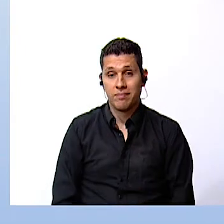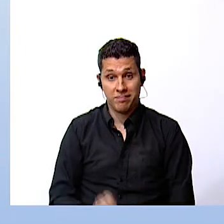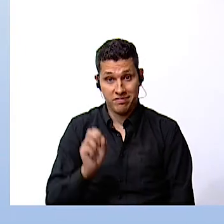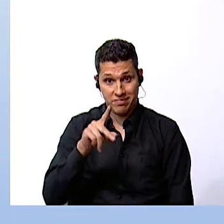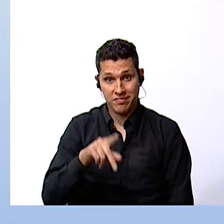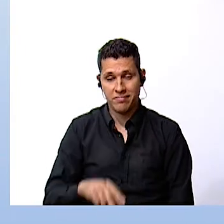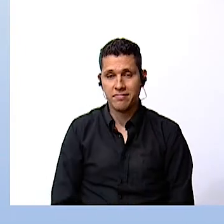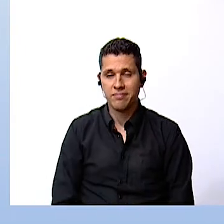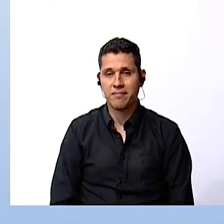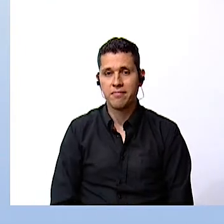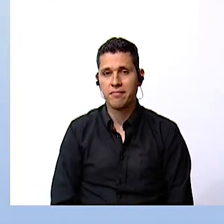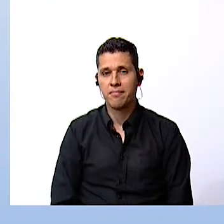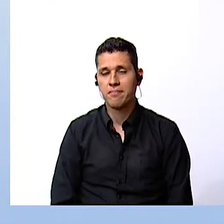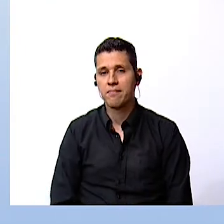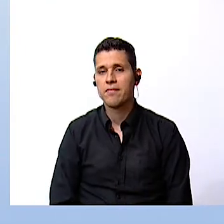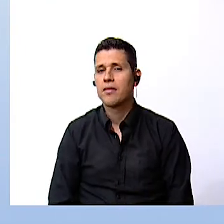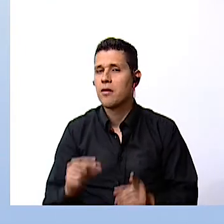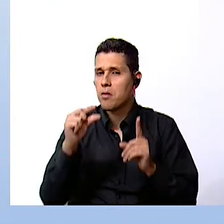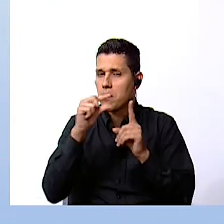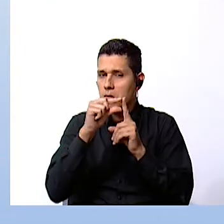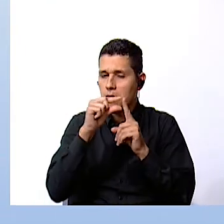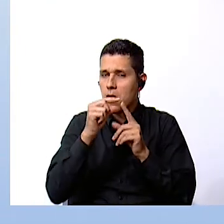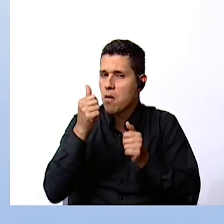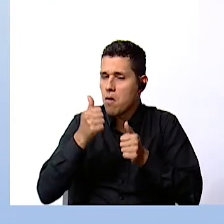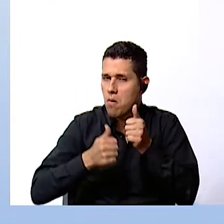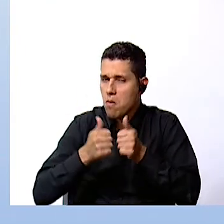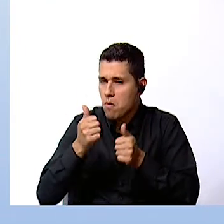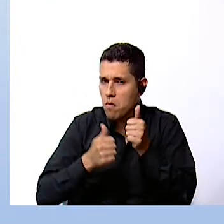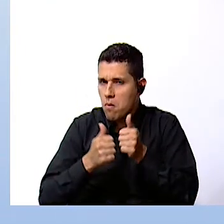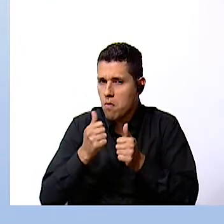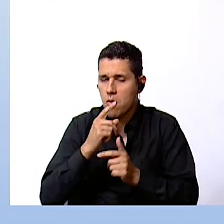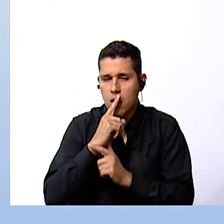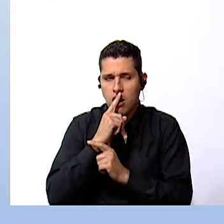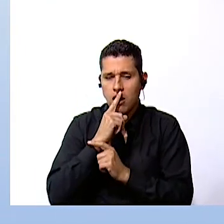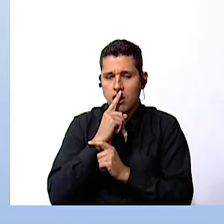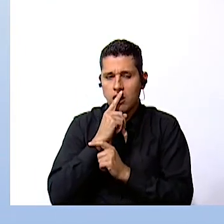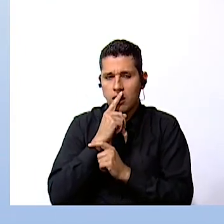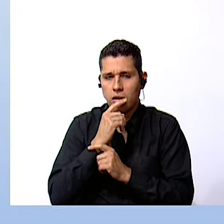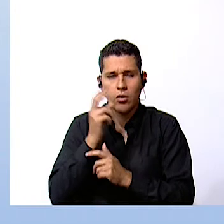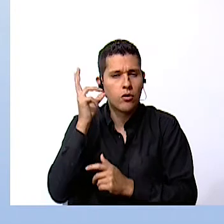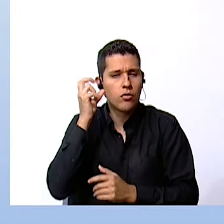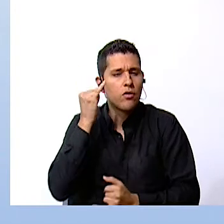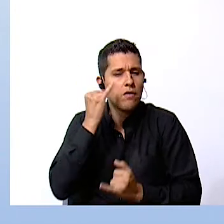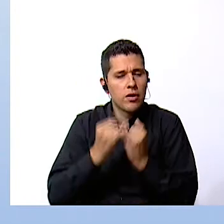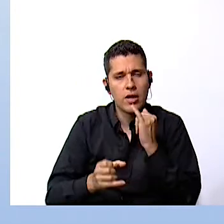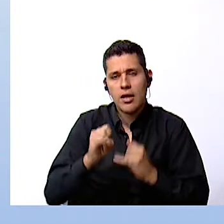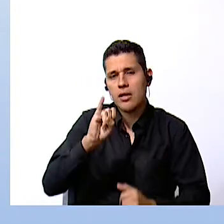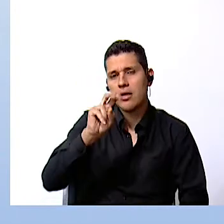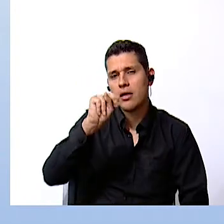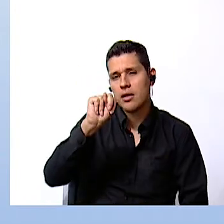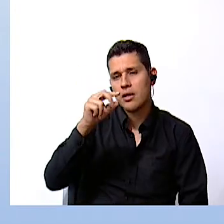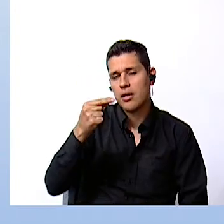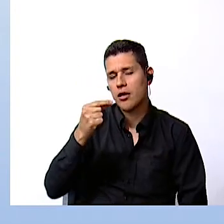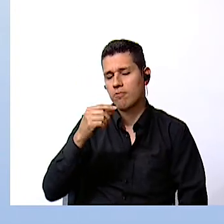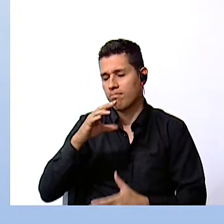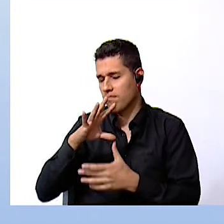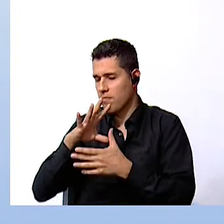Maria. What words have the ING final sound? Let me